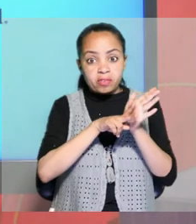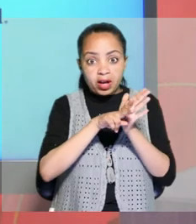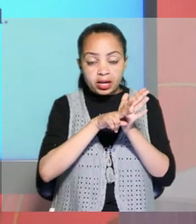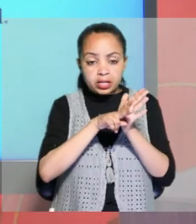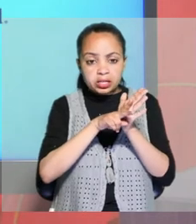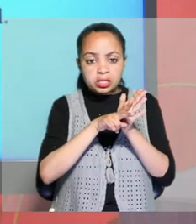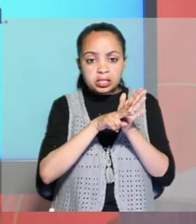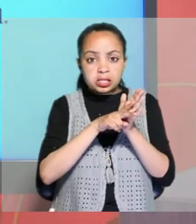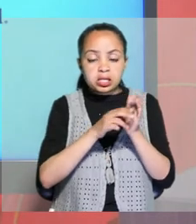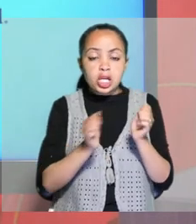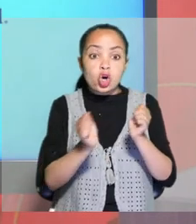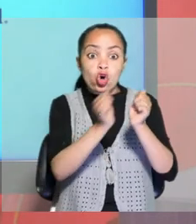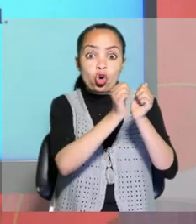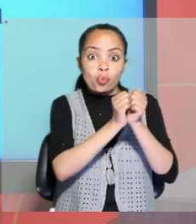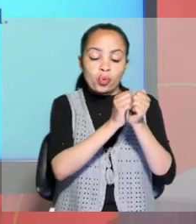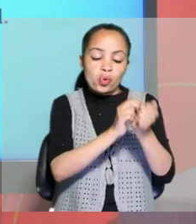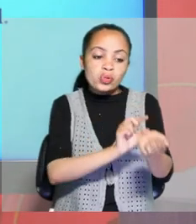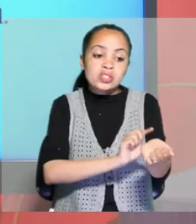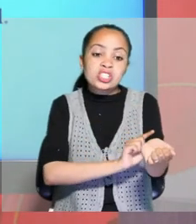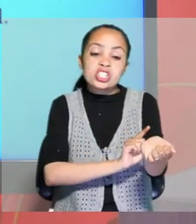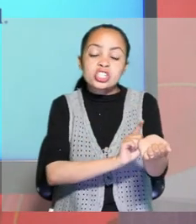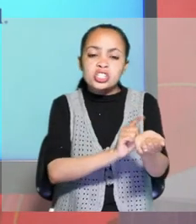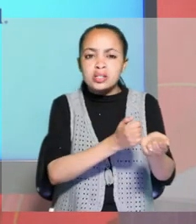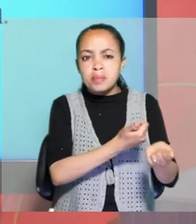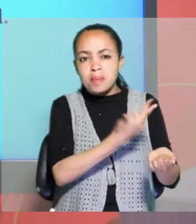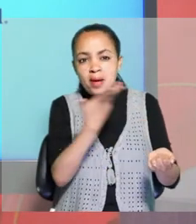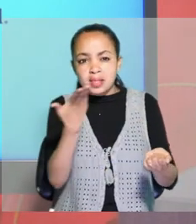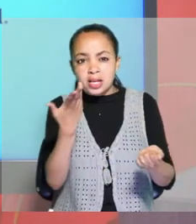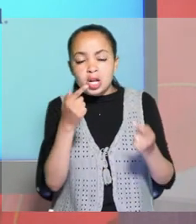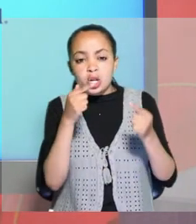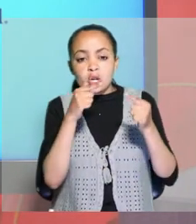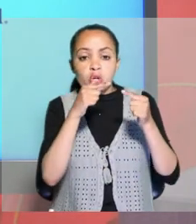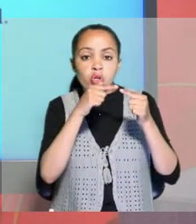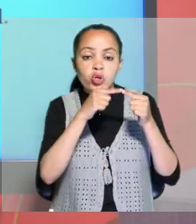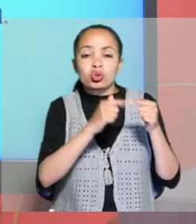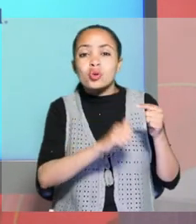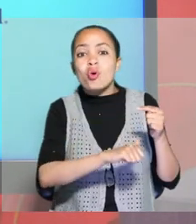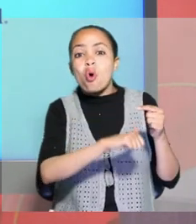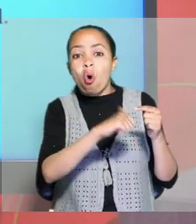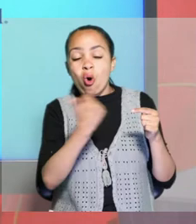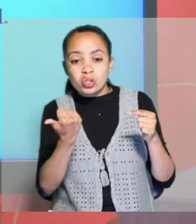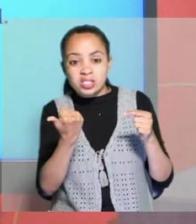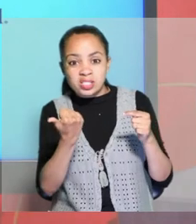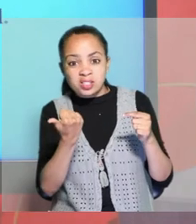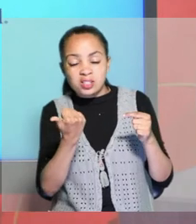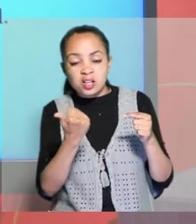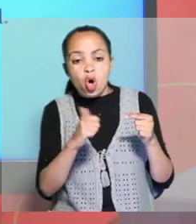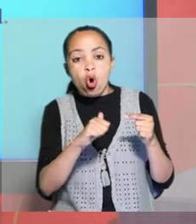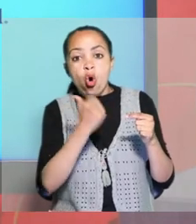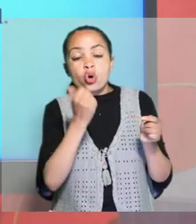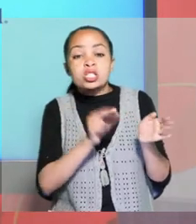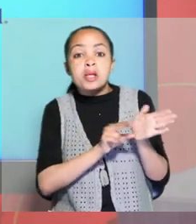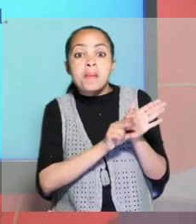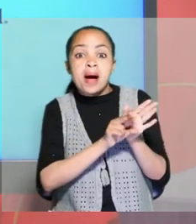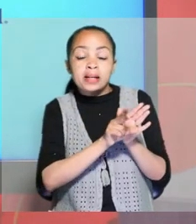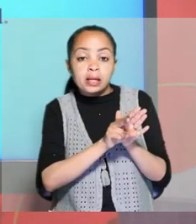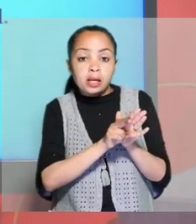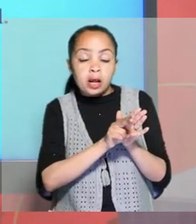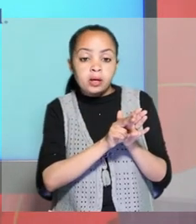particle become incorporated their genetic material into host genome, into host bacterial